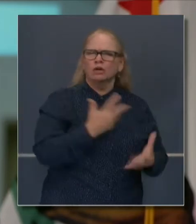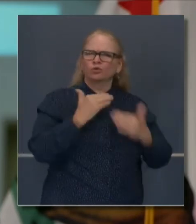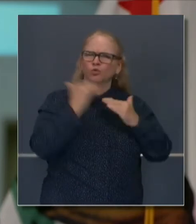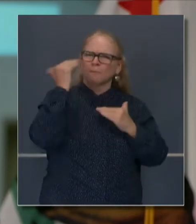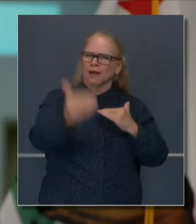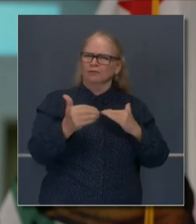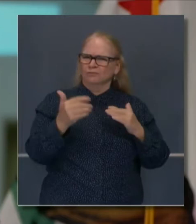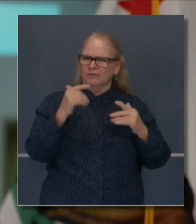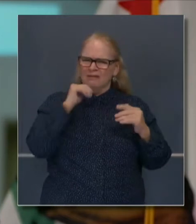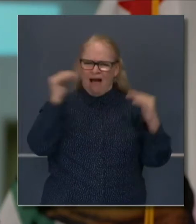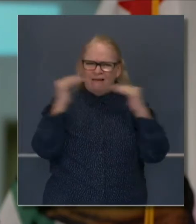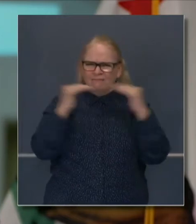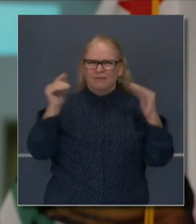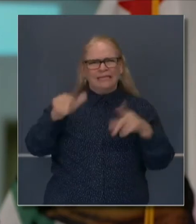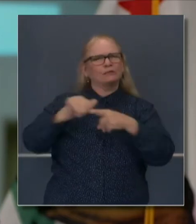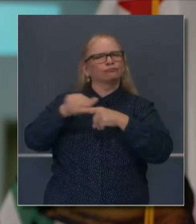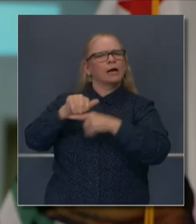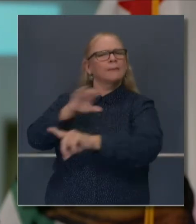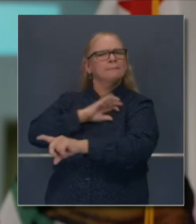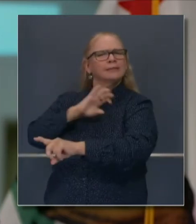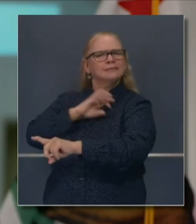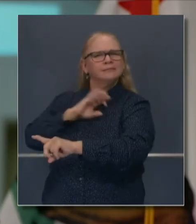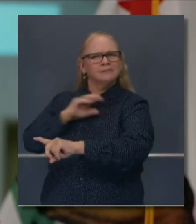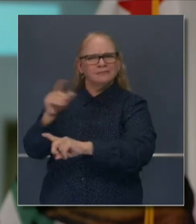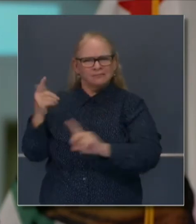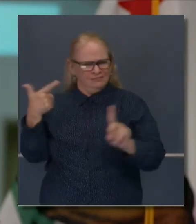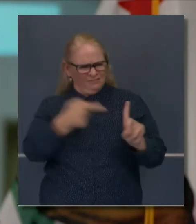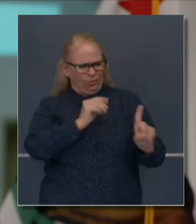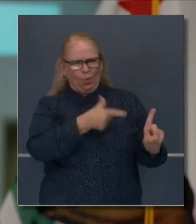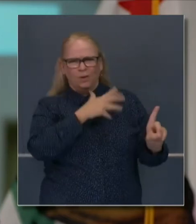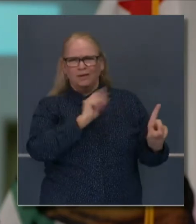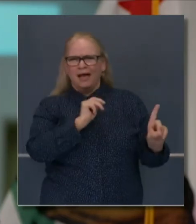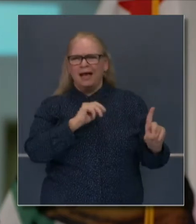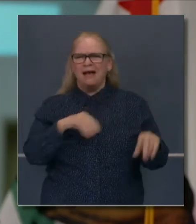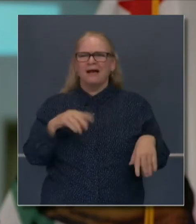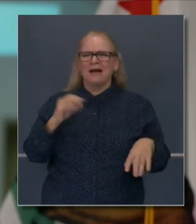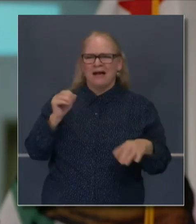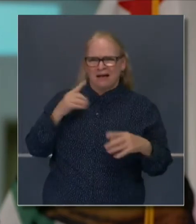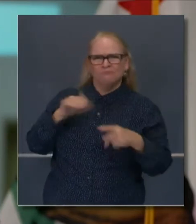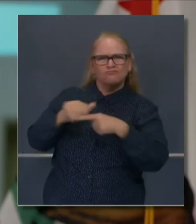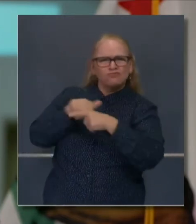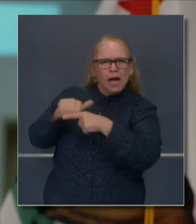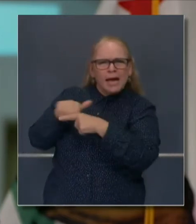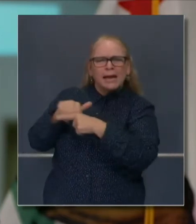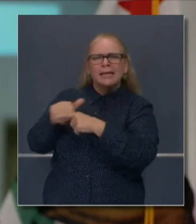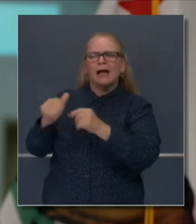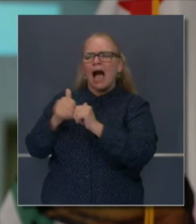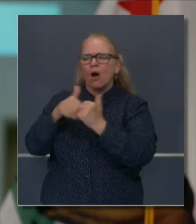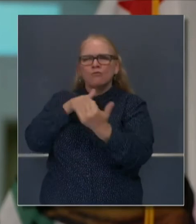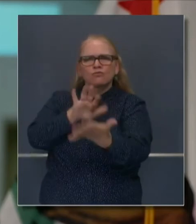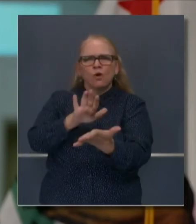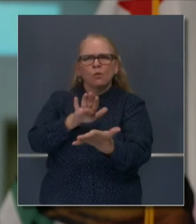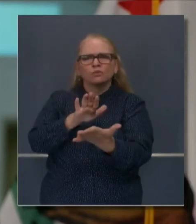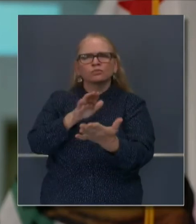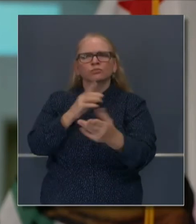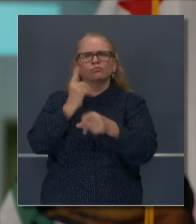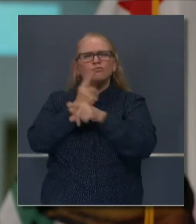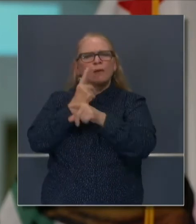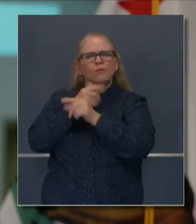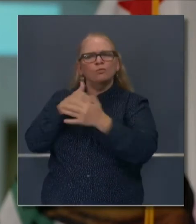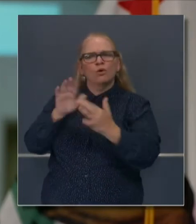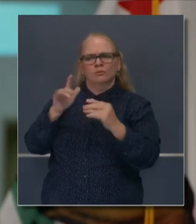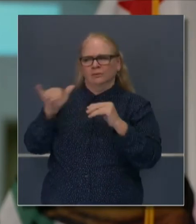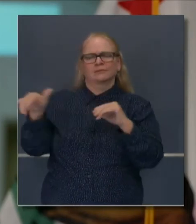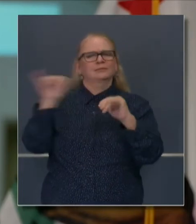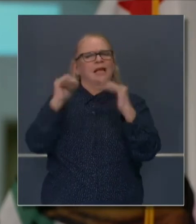are continuing to evolve in our training and our approach to more equitable law enforcement, including issues